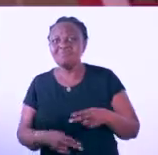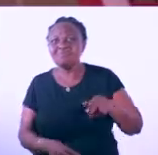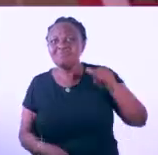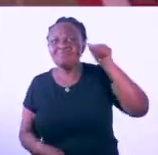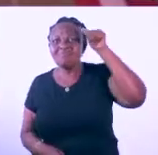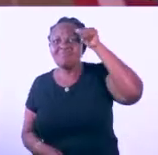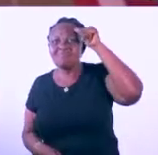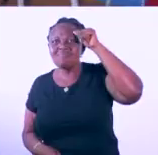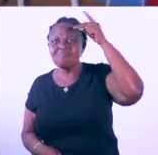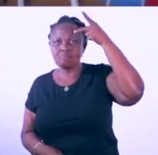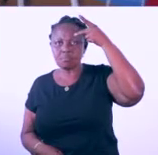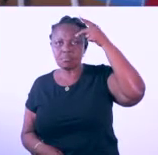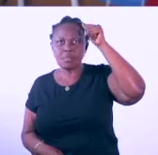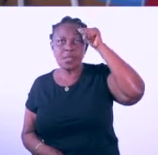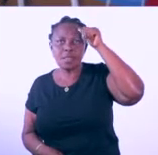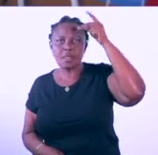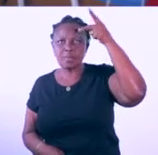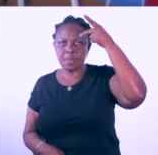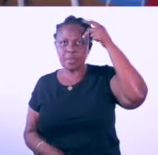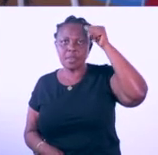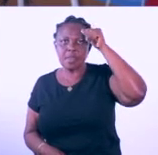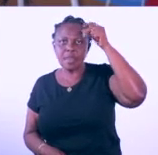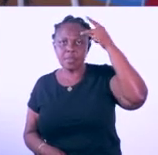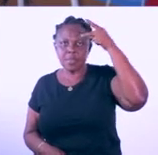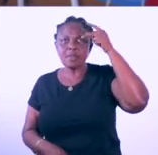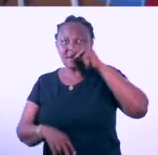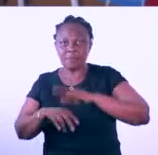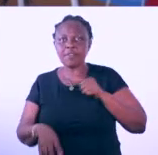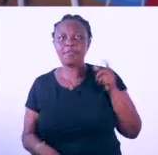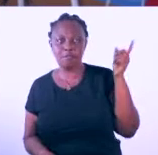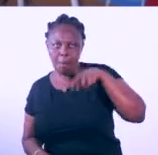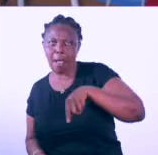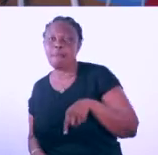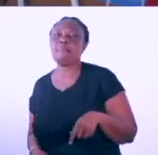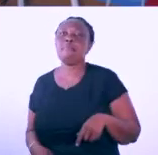Alexander Pepra, Yes, madam. come.